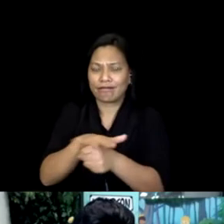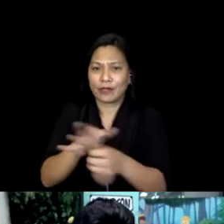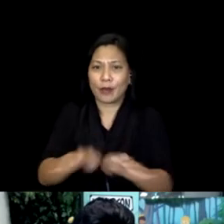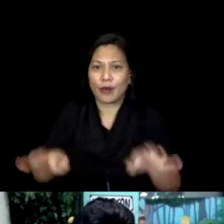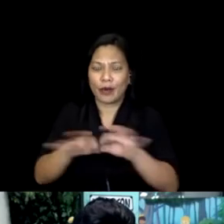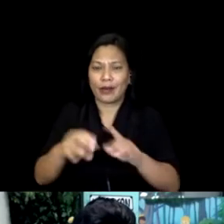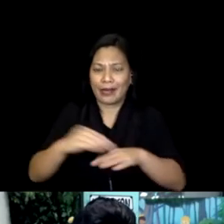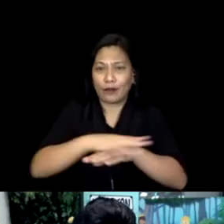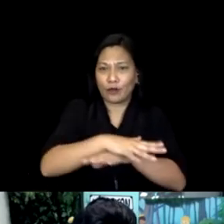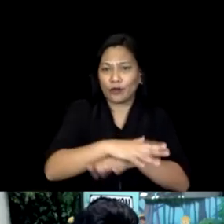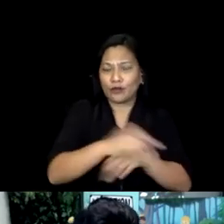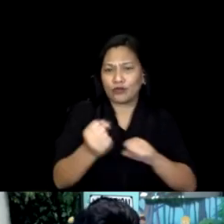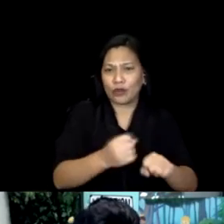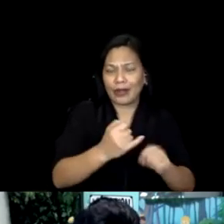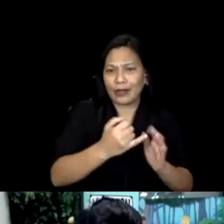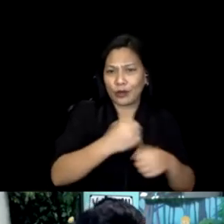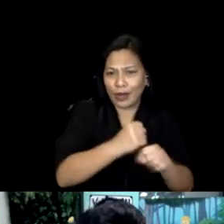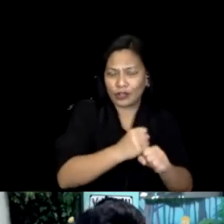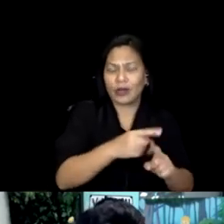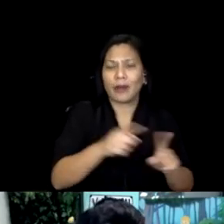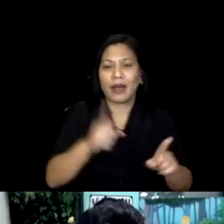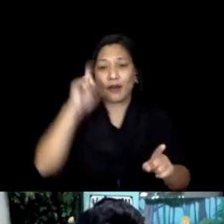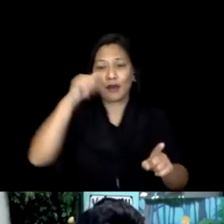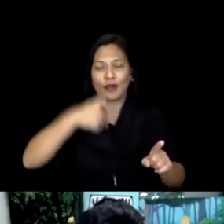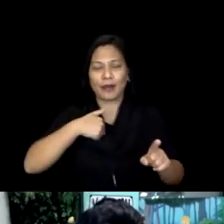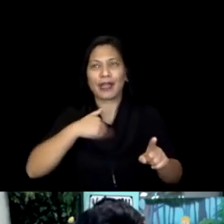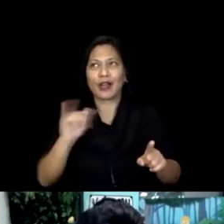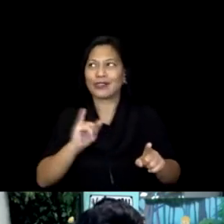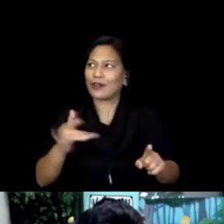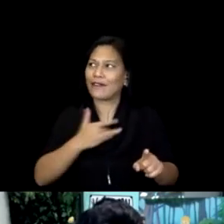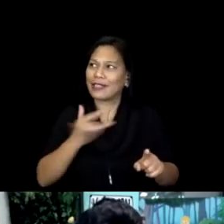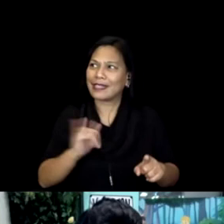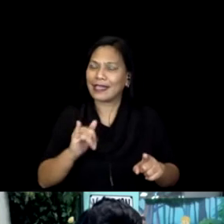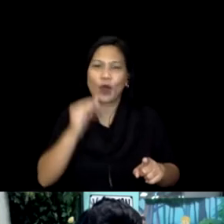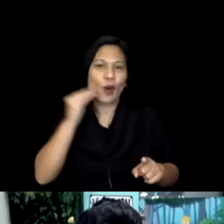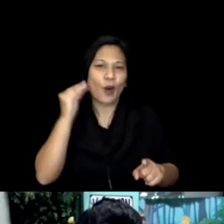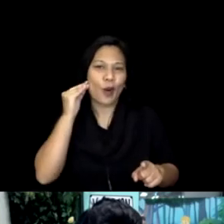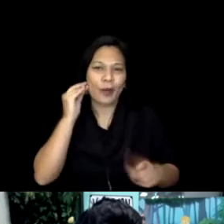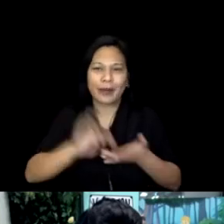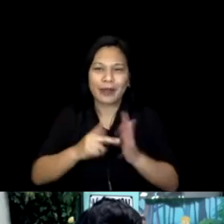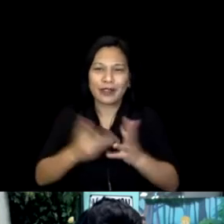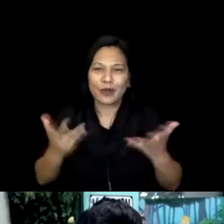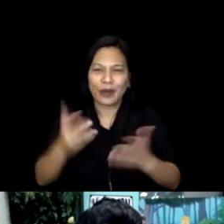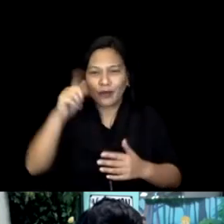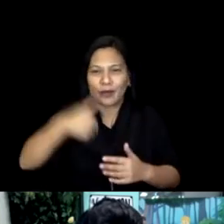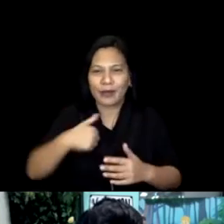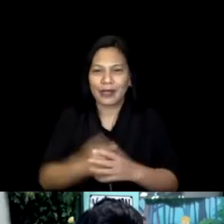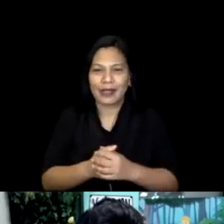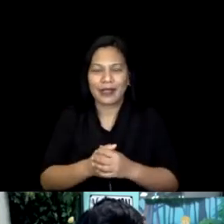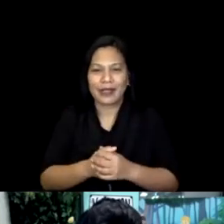about it's also about a feeling of home and like where you find it, especially if you're